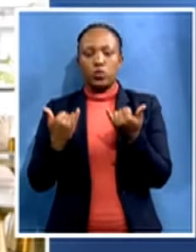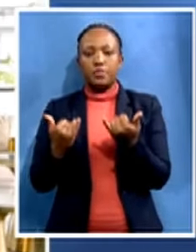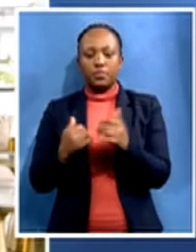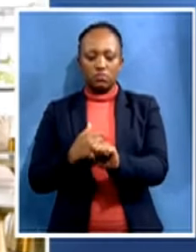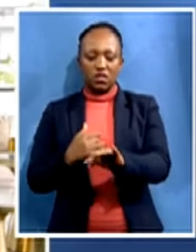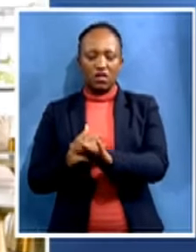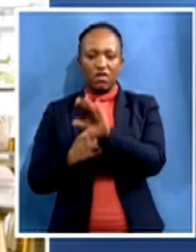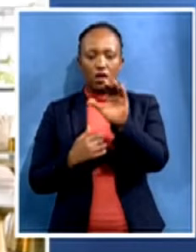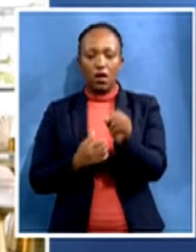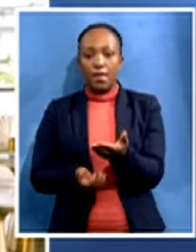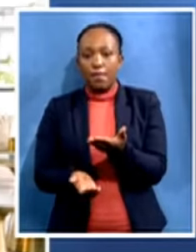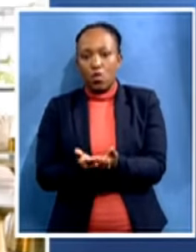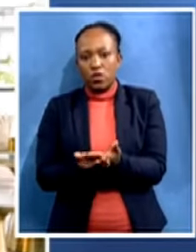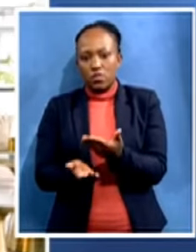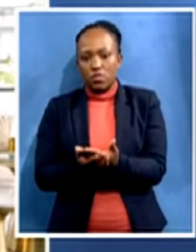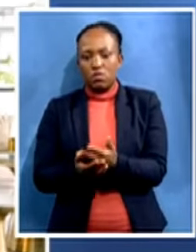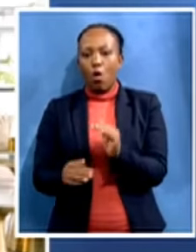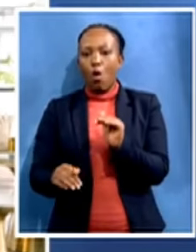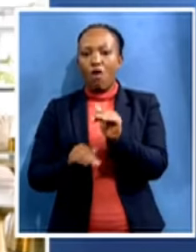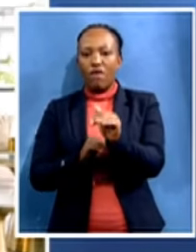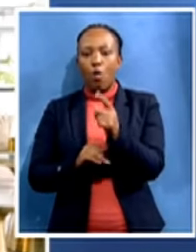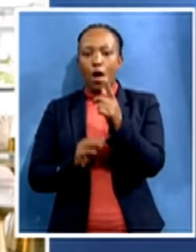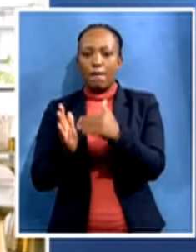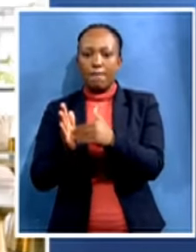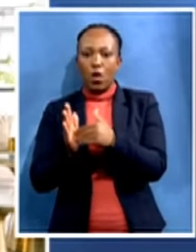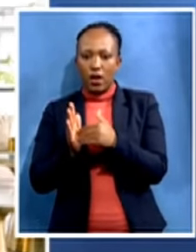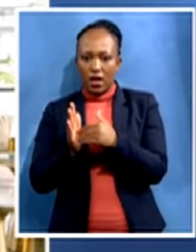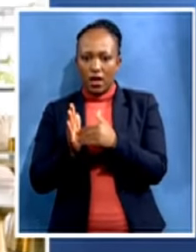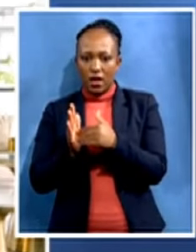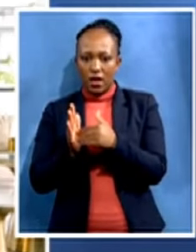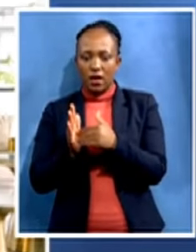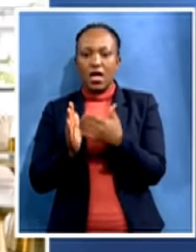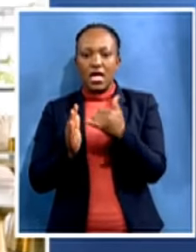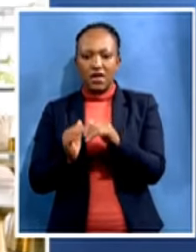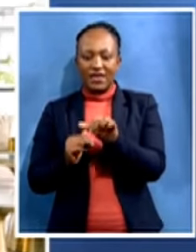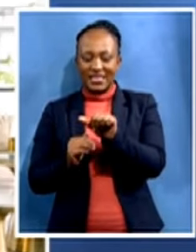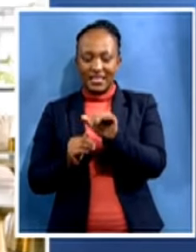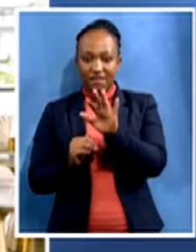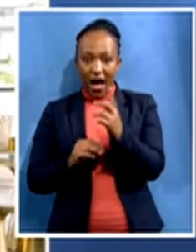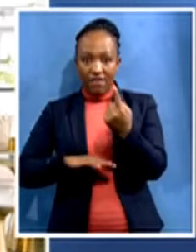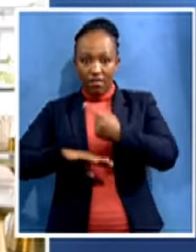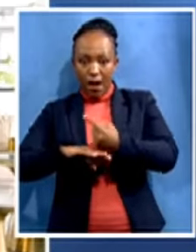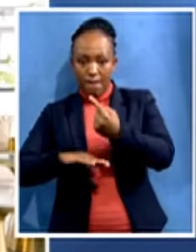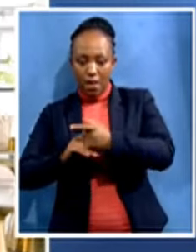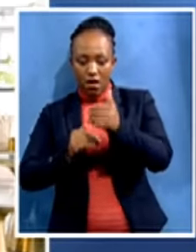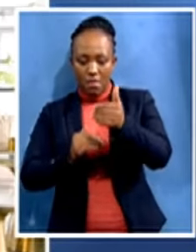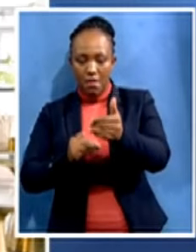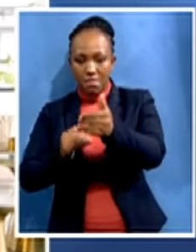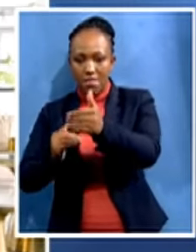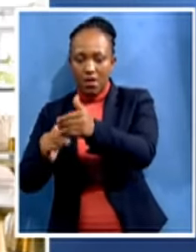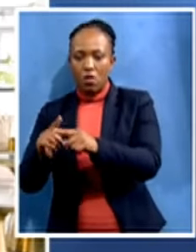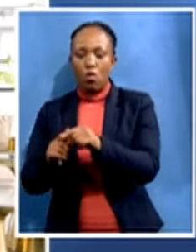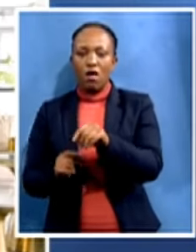million people if they keep, that 60,000. Because we were short of just about 37,000 to hit the million